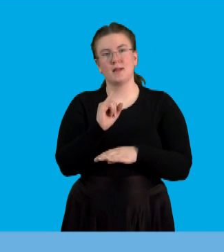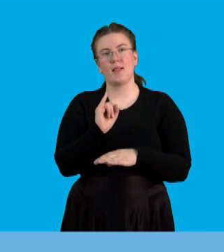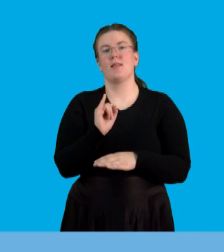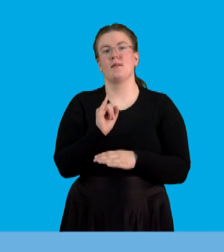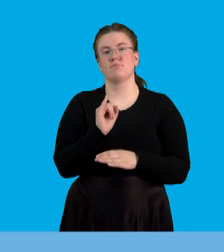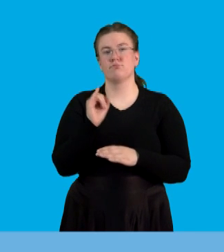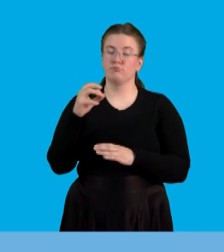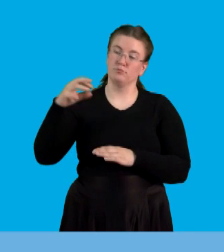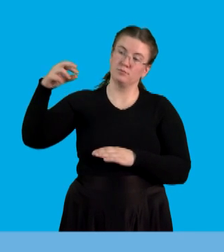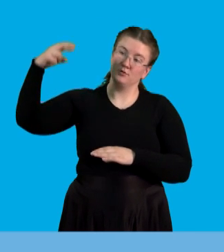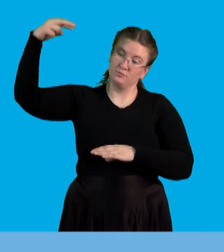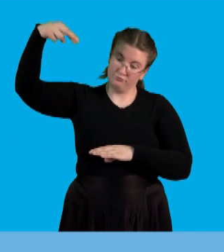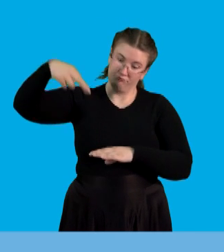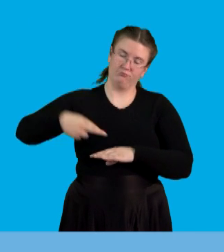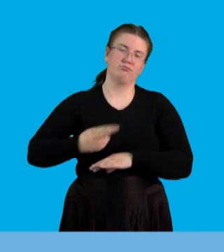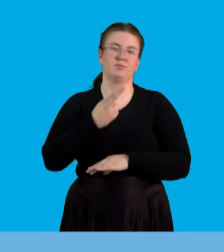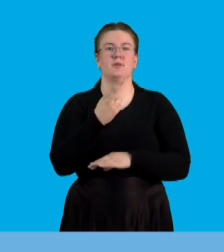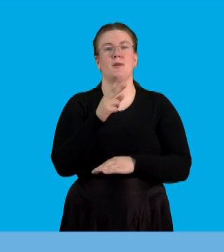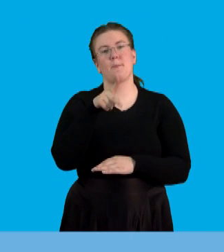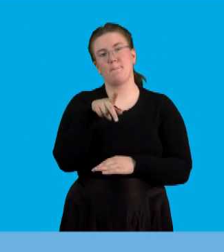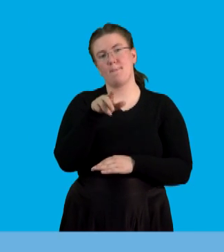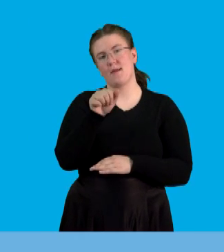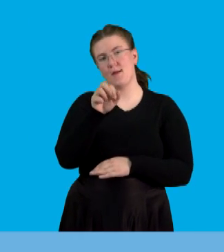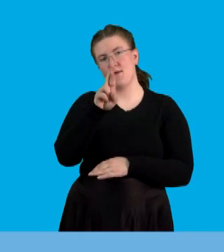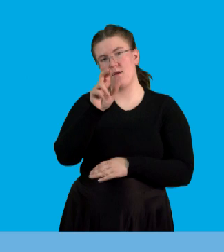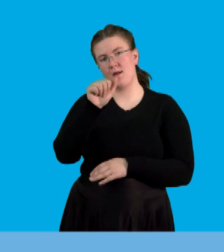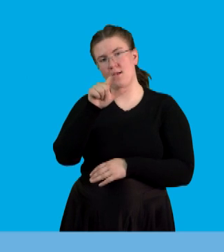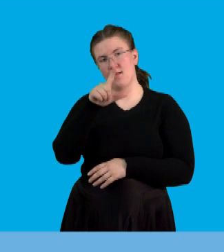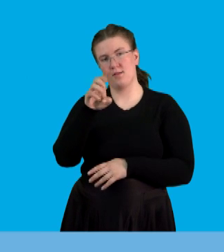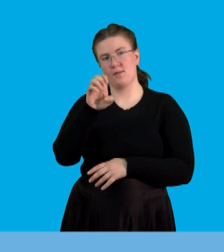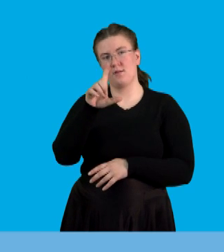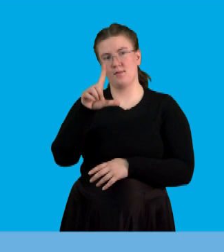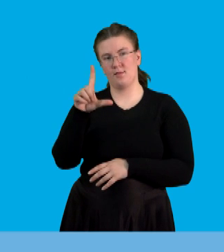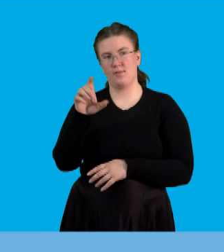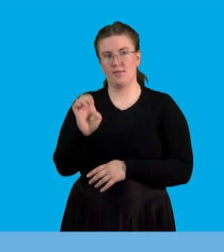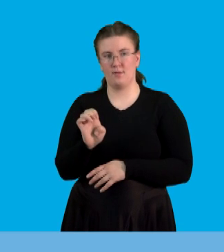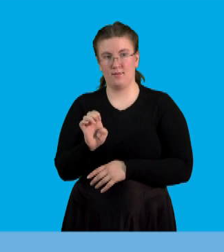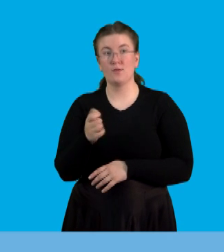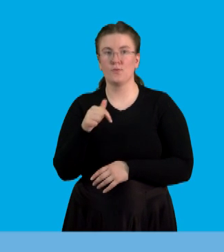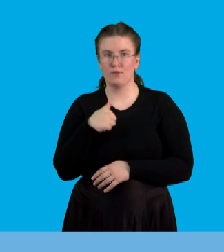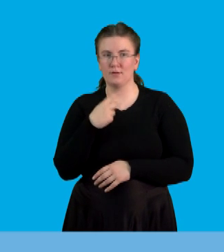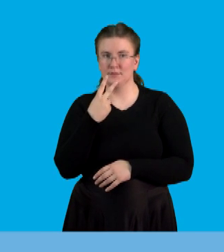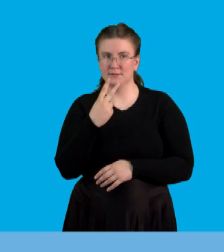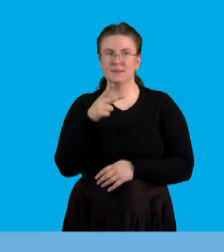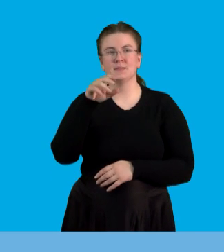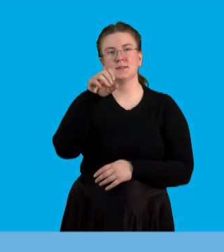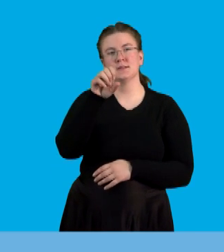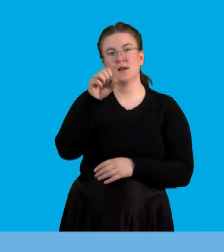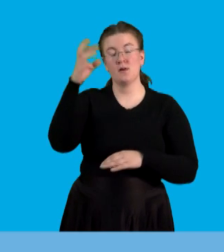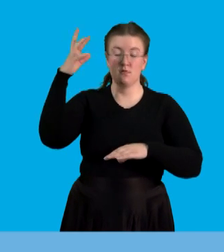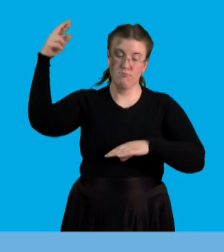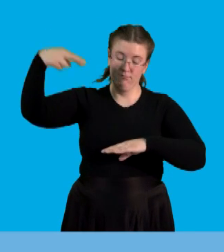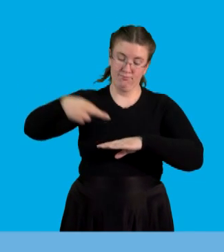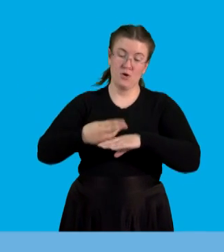will still be parallel to each other. So when this happens, the image that you're going to be seeing, or rather in this case, the reflection is going to be